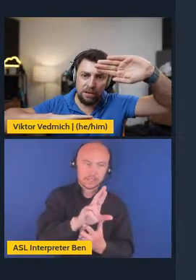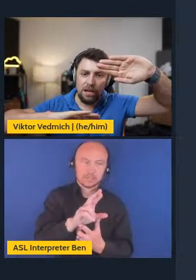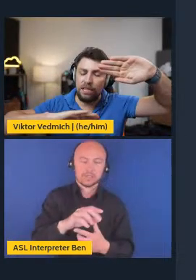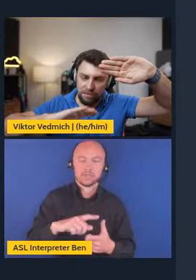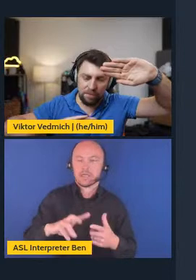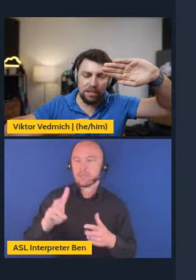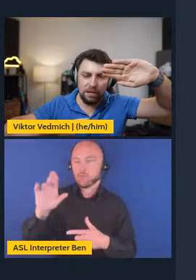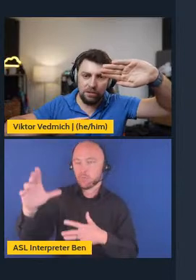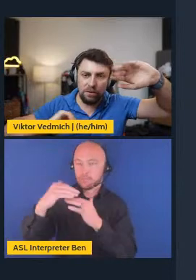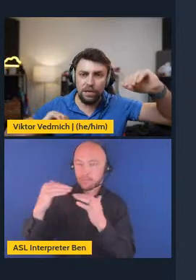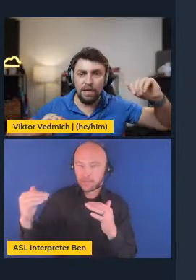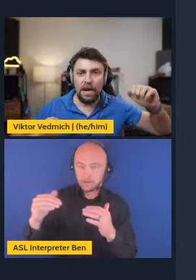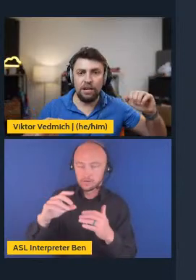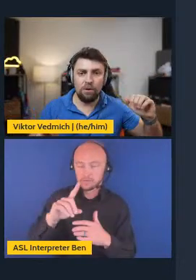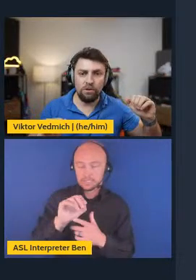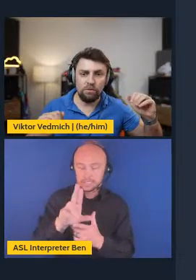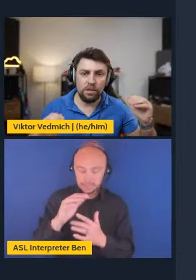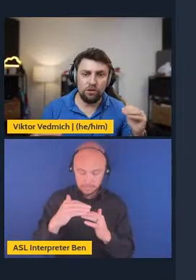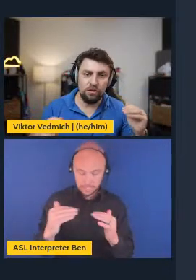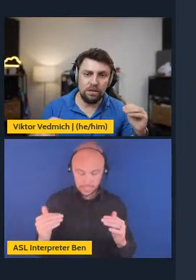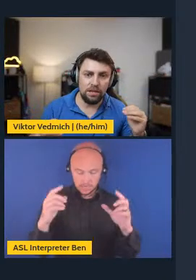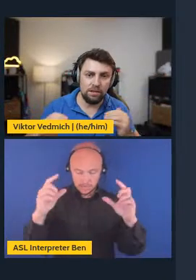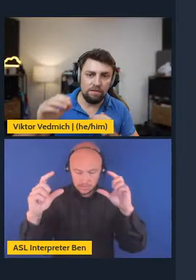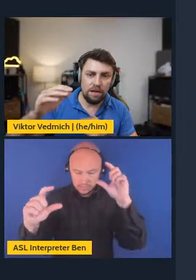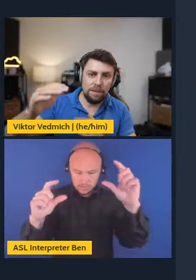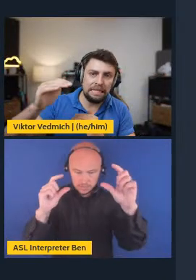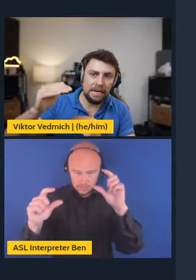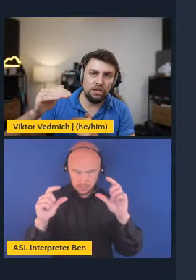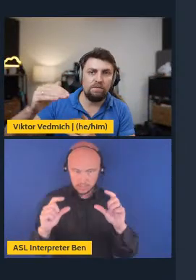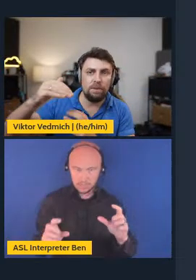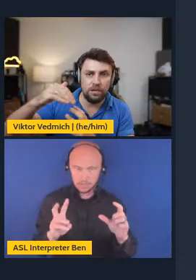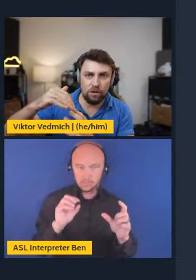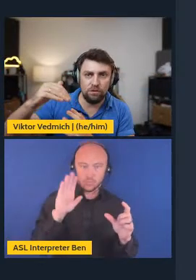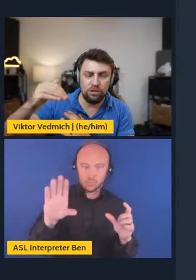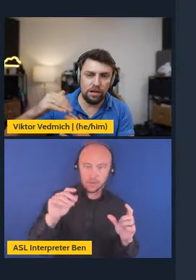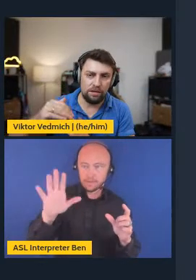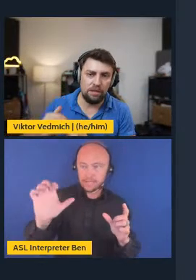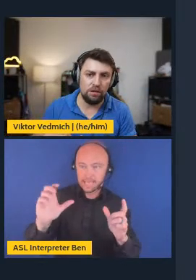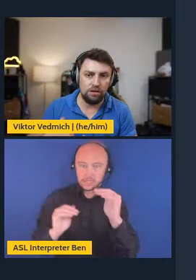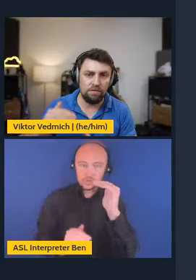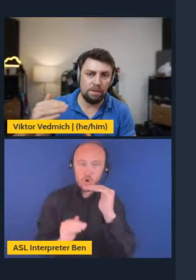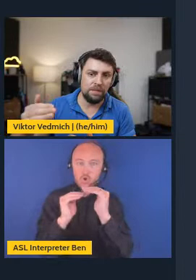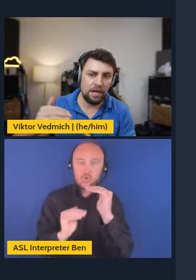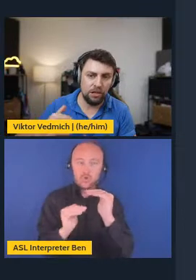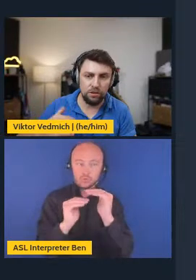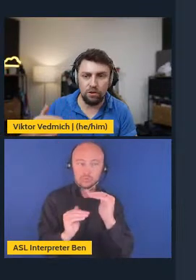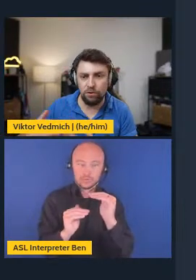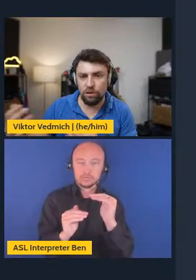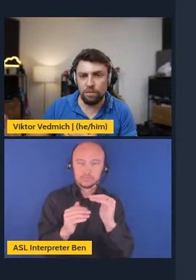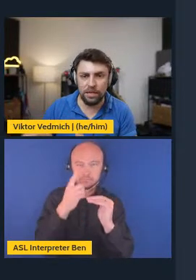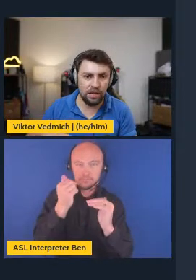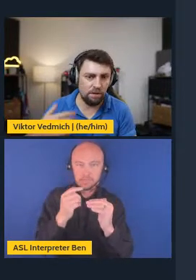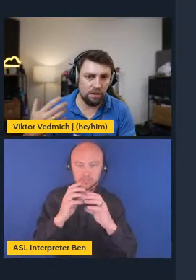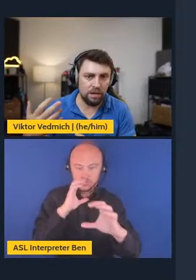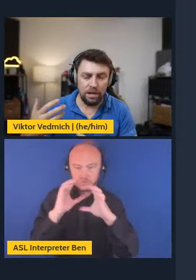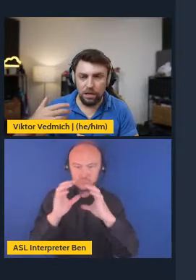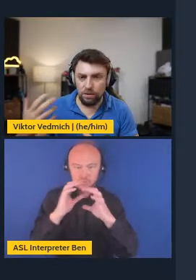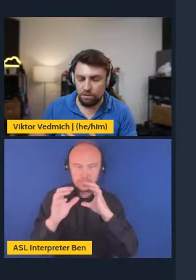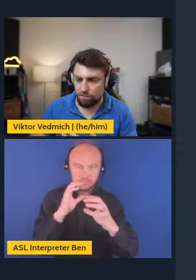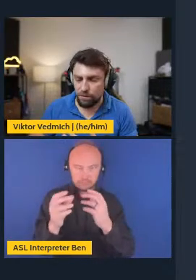layer and DB layer, sorry, and also to make sure that web and cache very close to each other, because web and cache is going to communicate